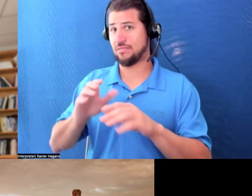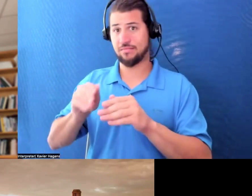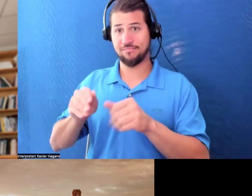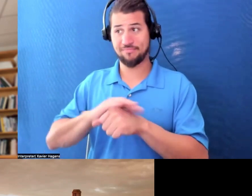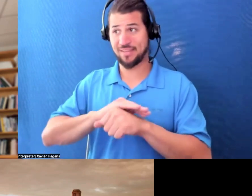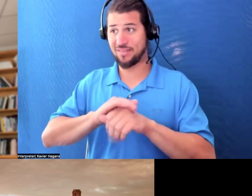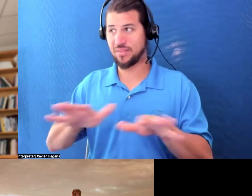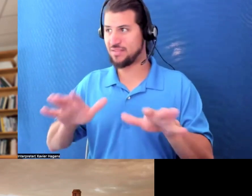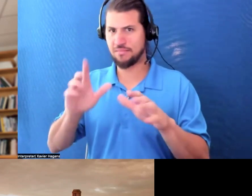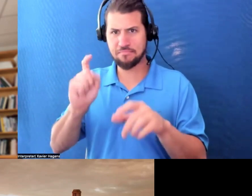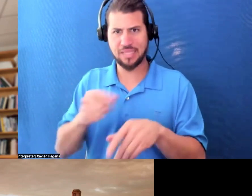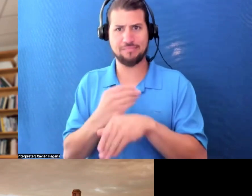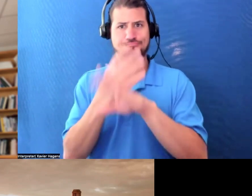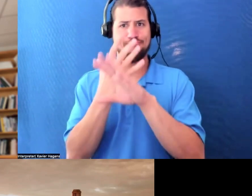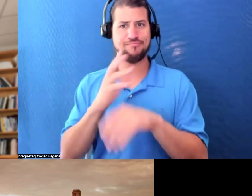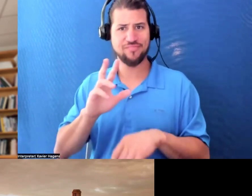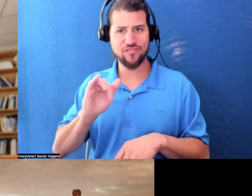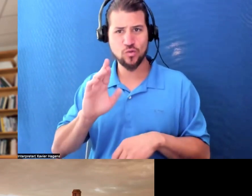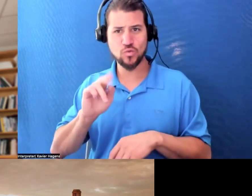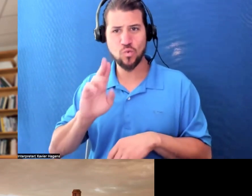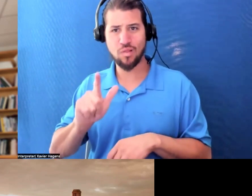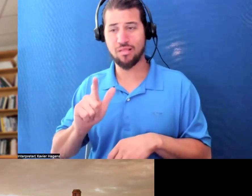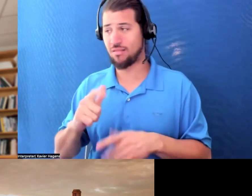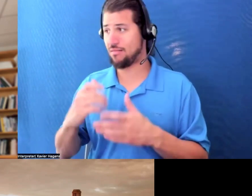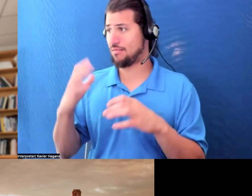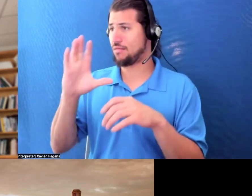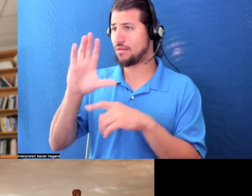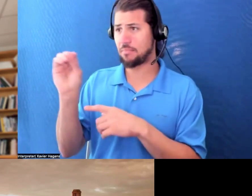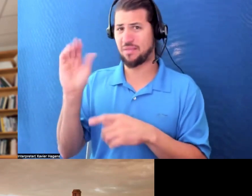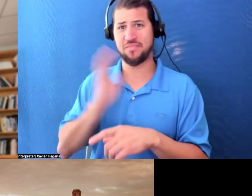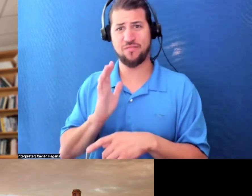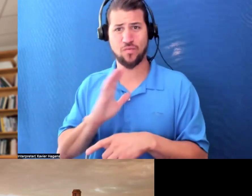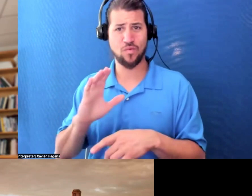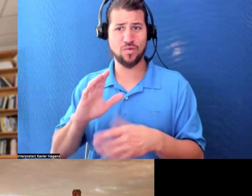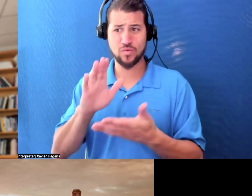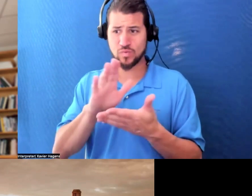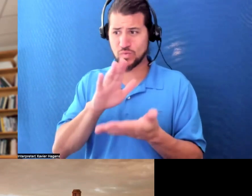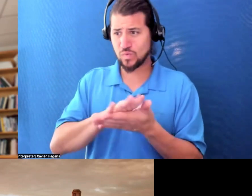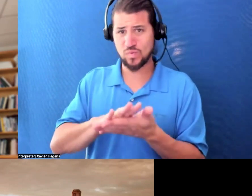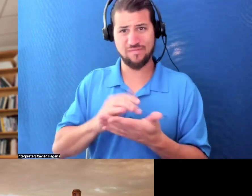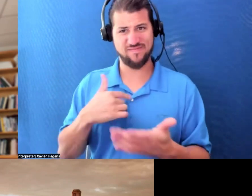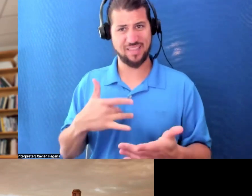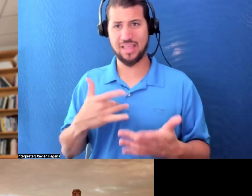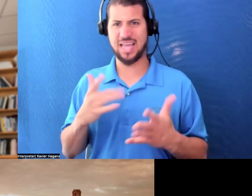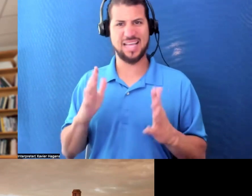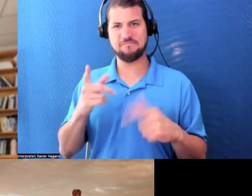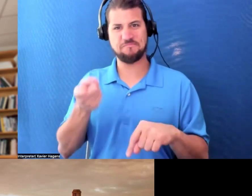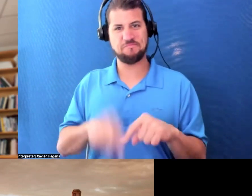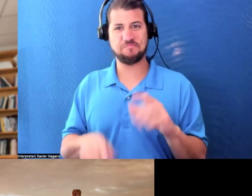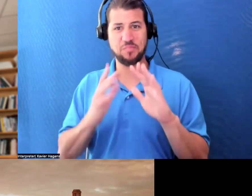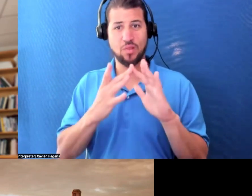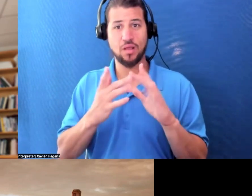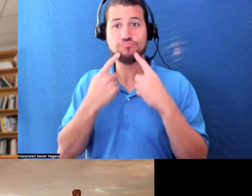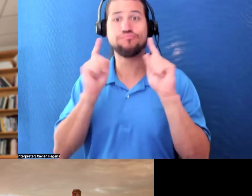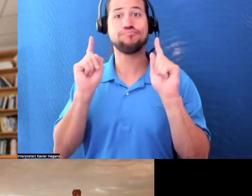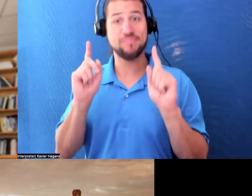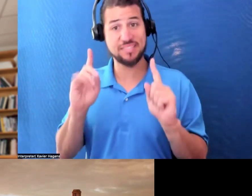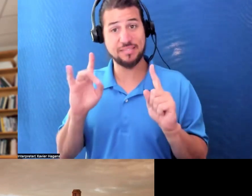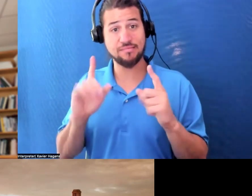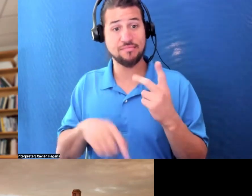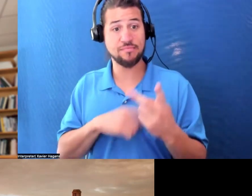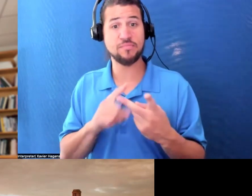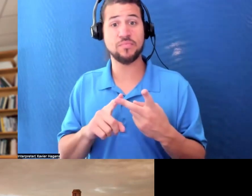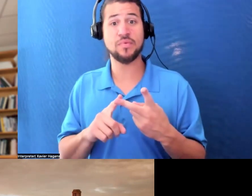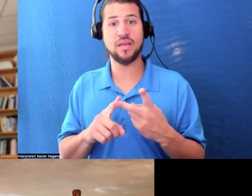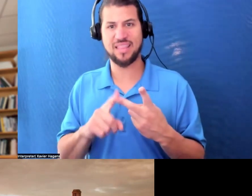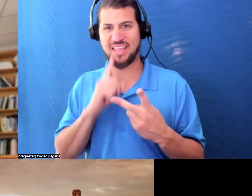So companies and institutions that didn't feel they could go online could. But then they also realized just how inaccessible it can